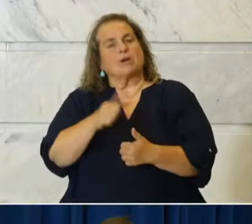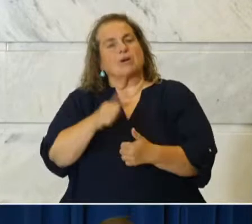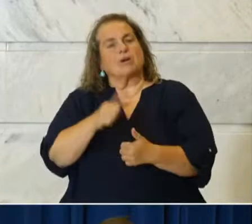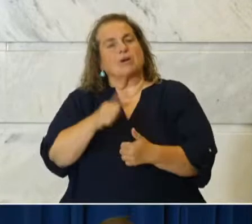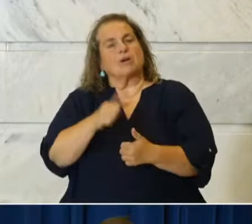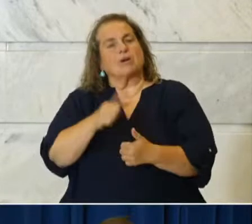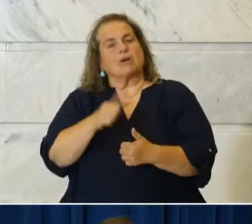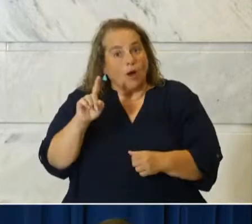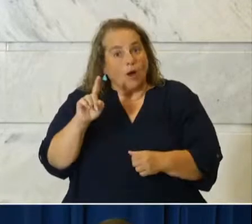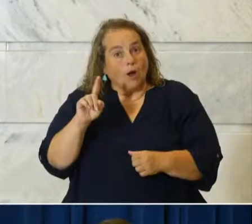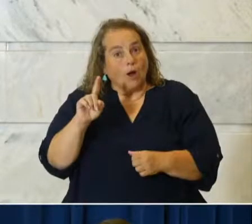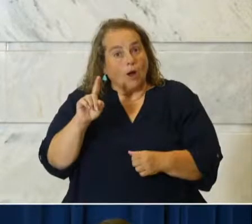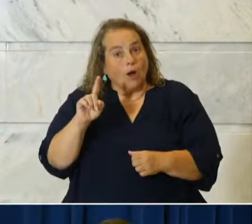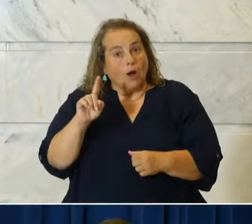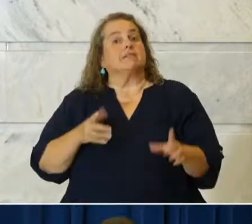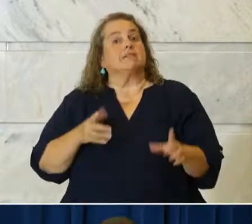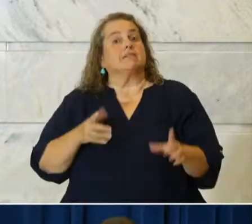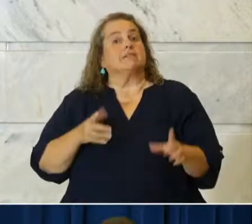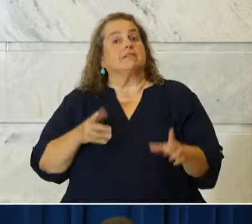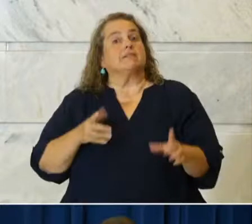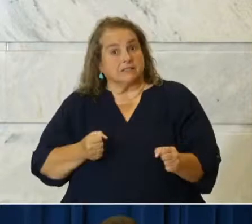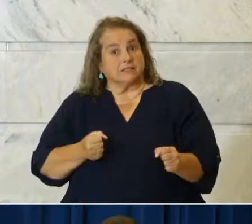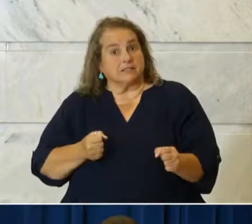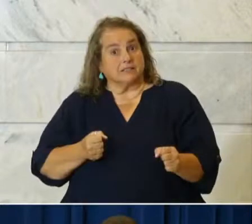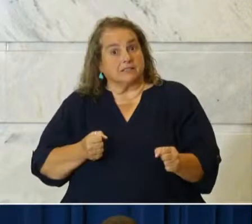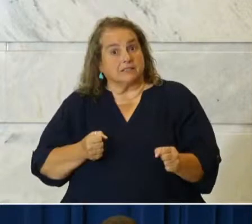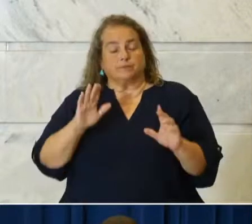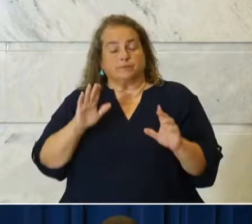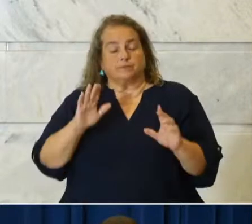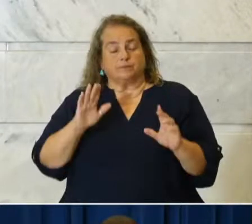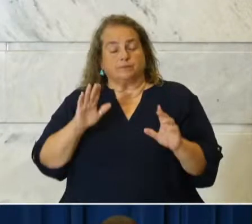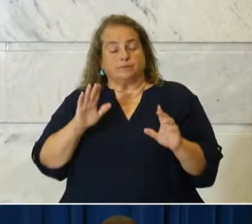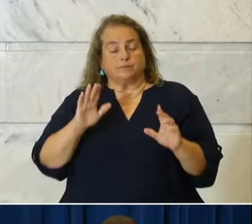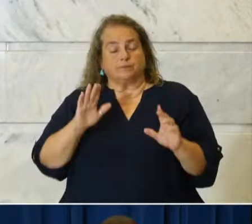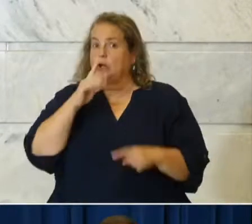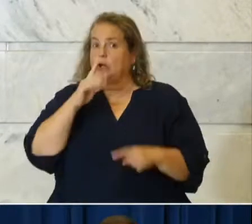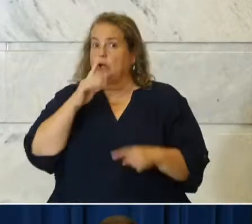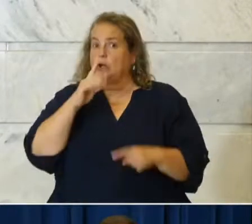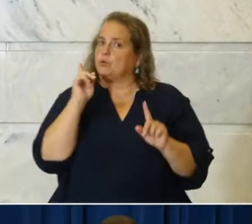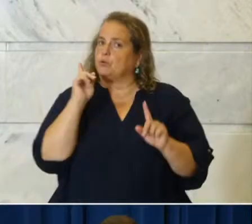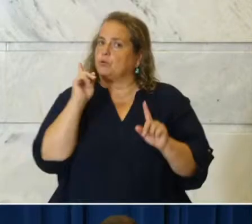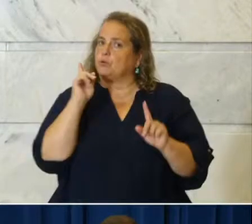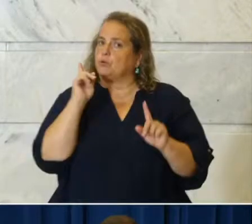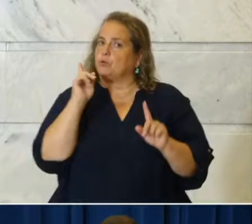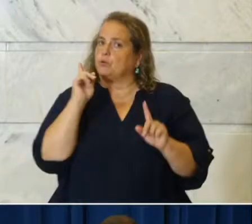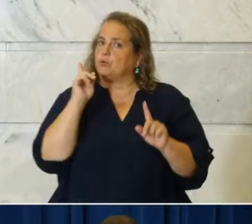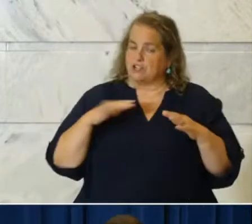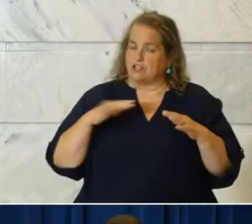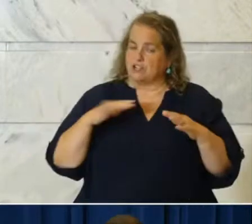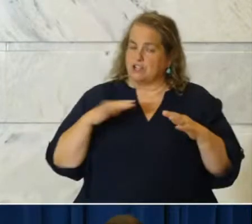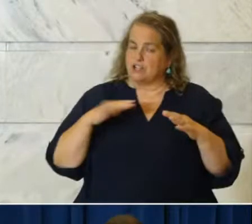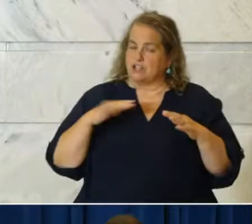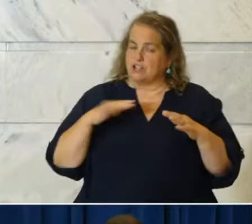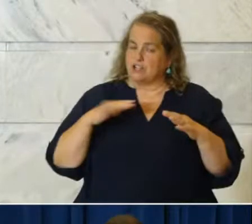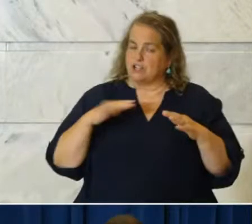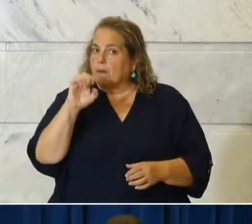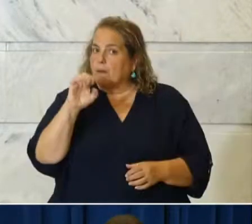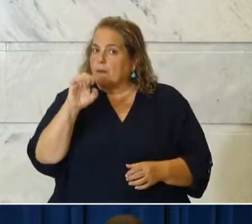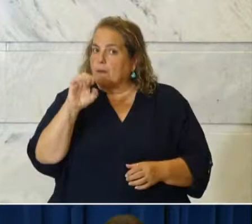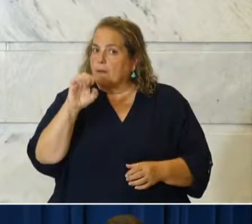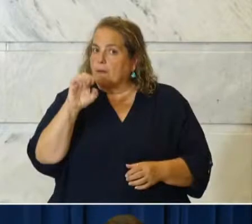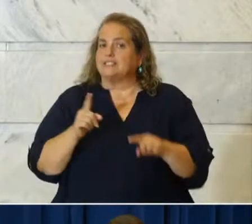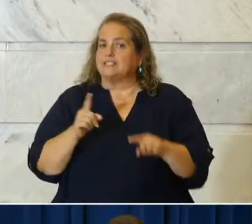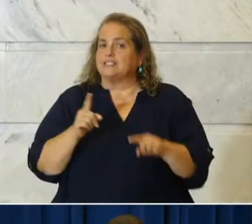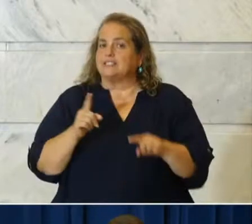happen fast. Do quickly want to talk about people going on vacations to places like Myrtle Beach, but to all different types of